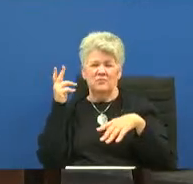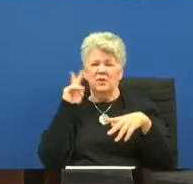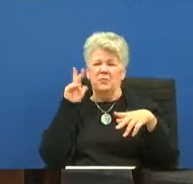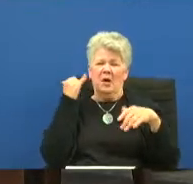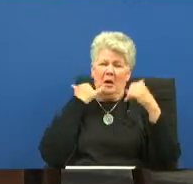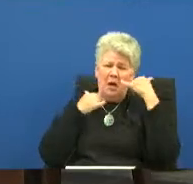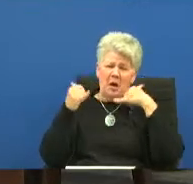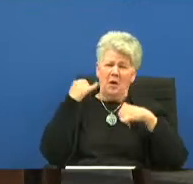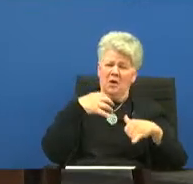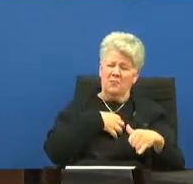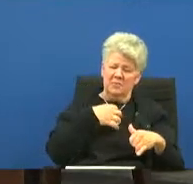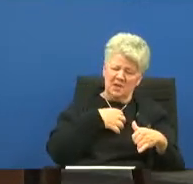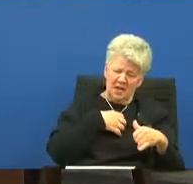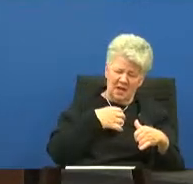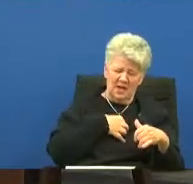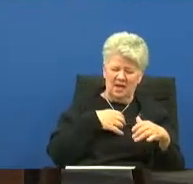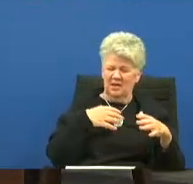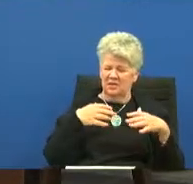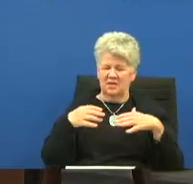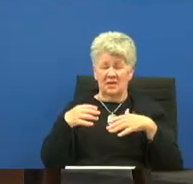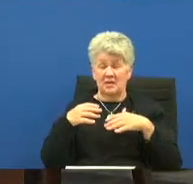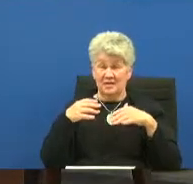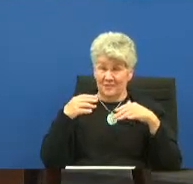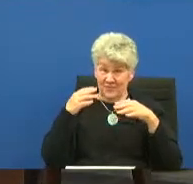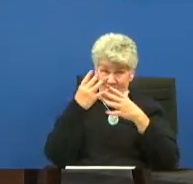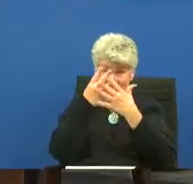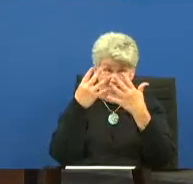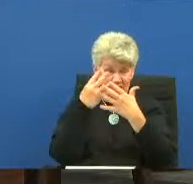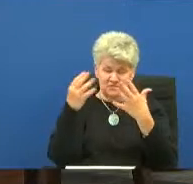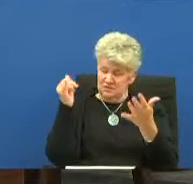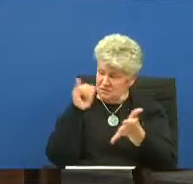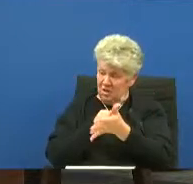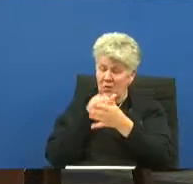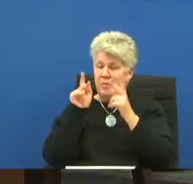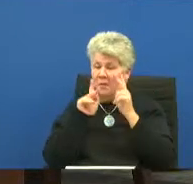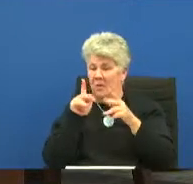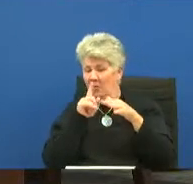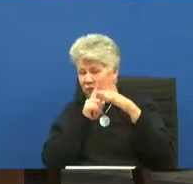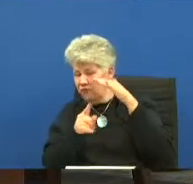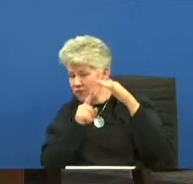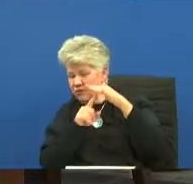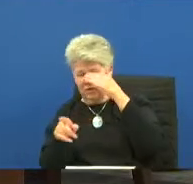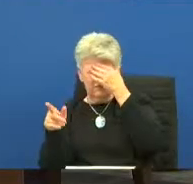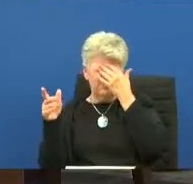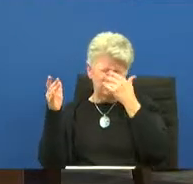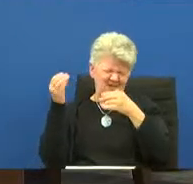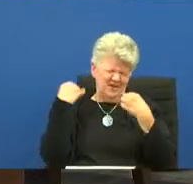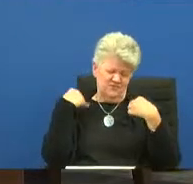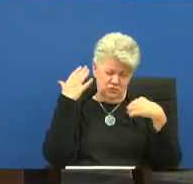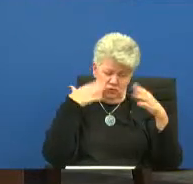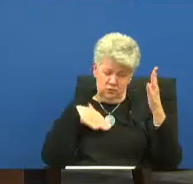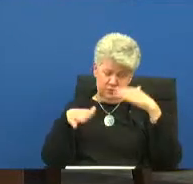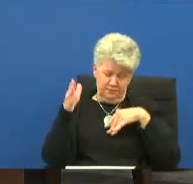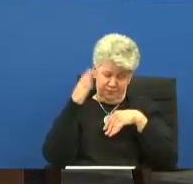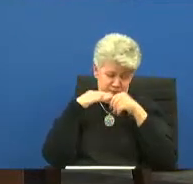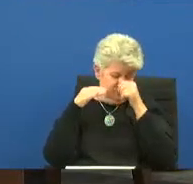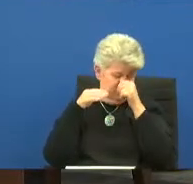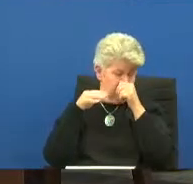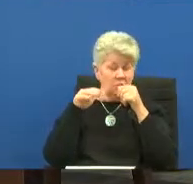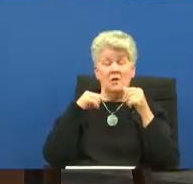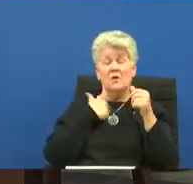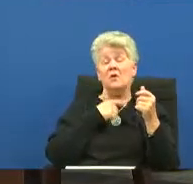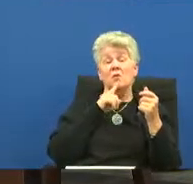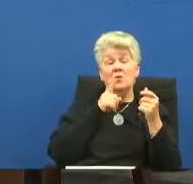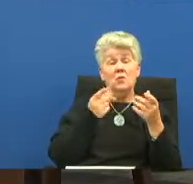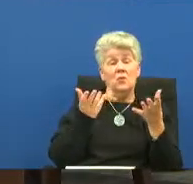of what's going on the property, despite the fencing and the maintaining of the property. So what we would like to do